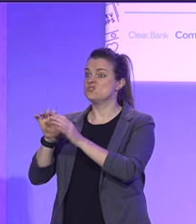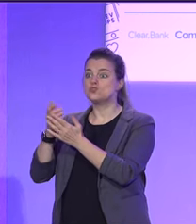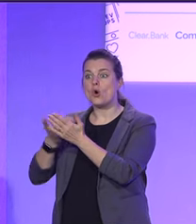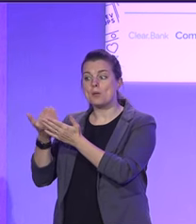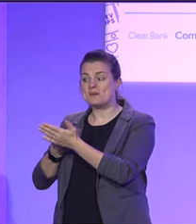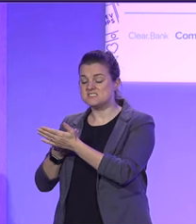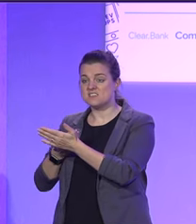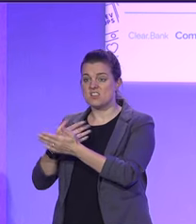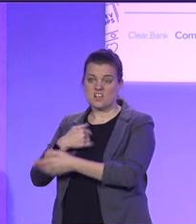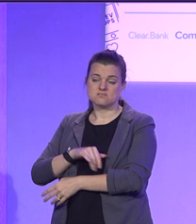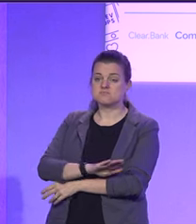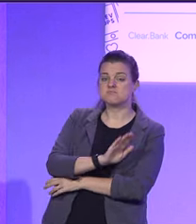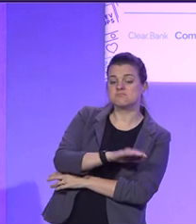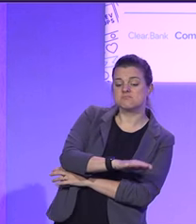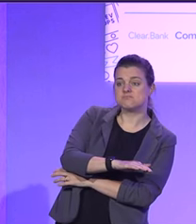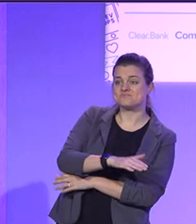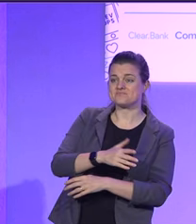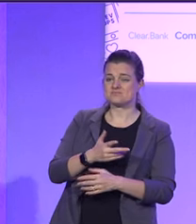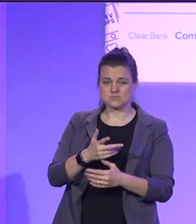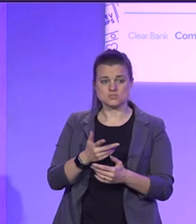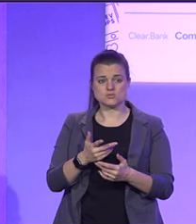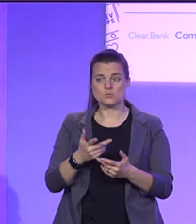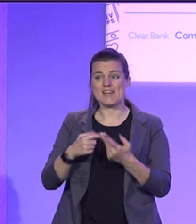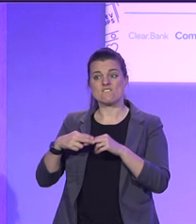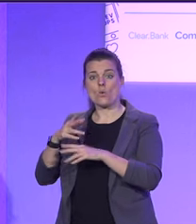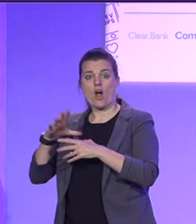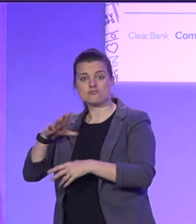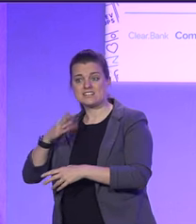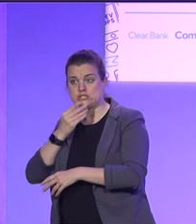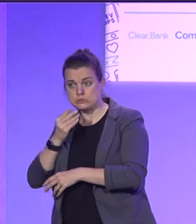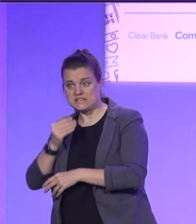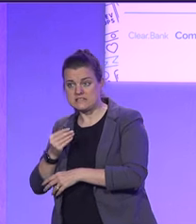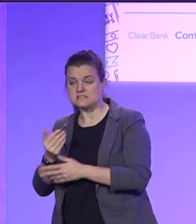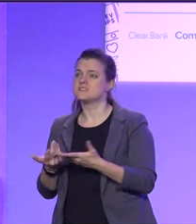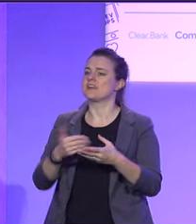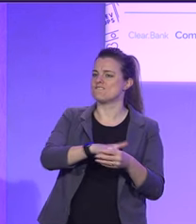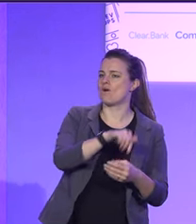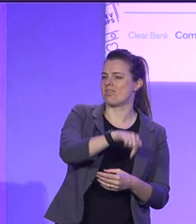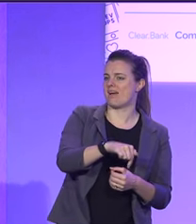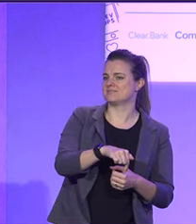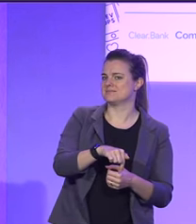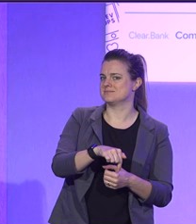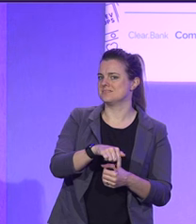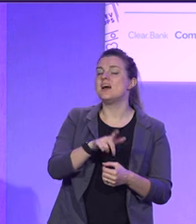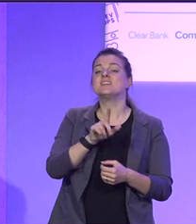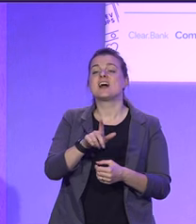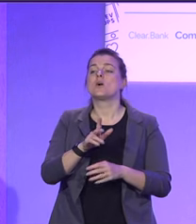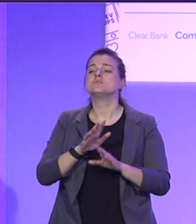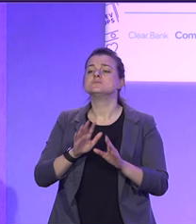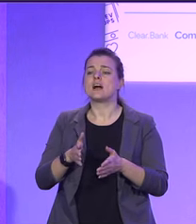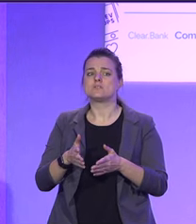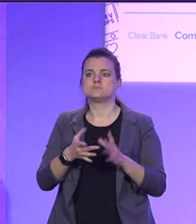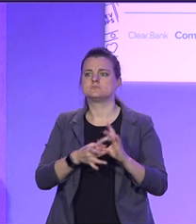involved in things that you already are involved in because you will keep going back to it because it helps you with what you're building. It doesn't also always have to be in your working